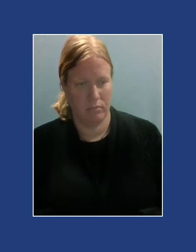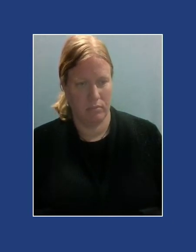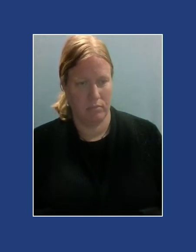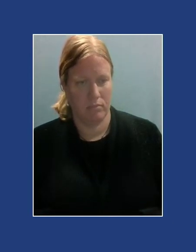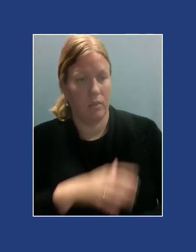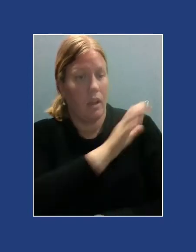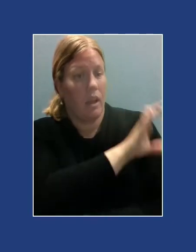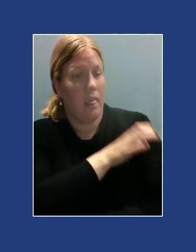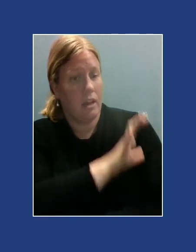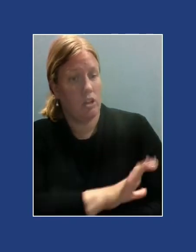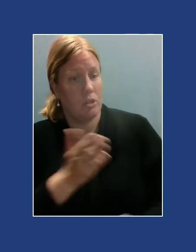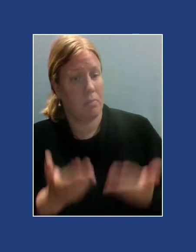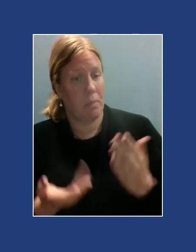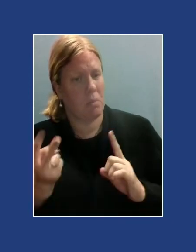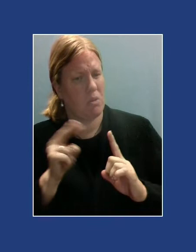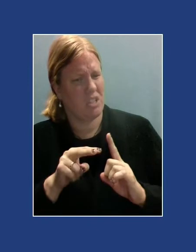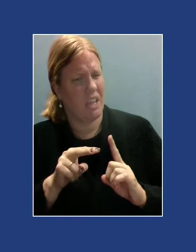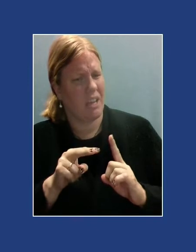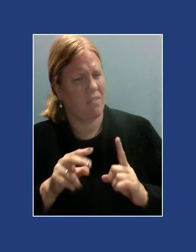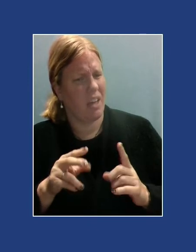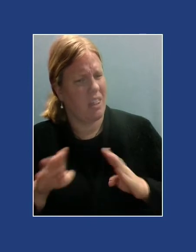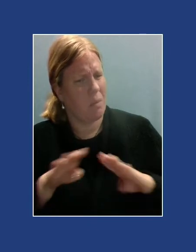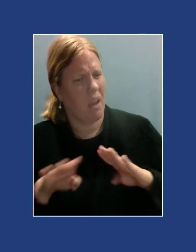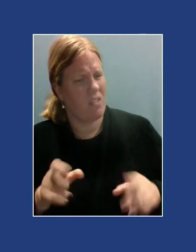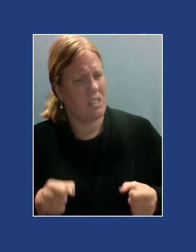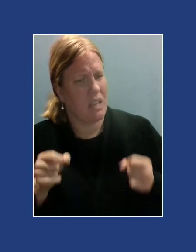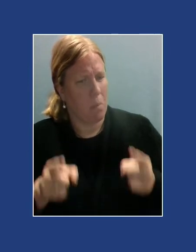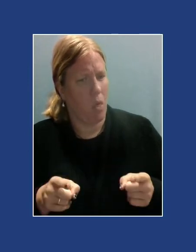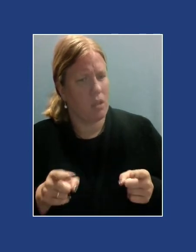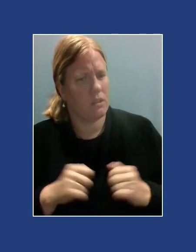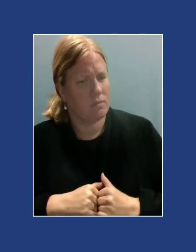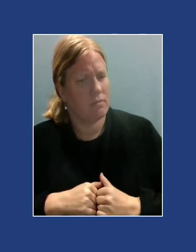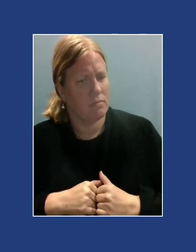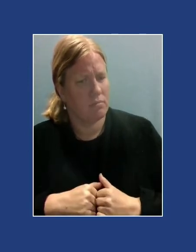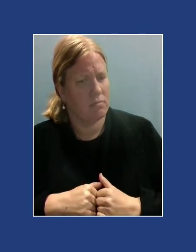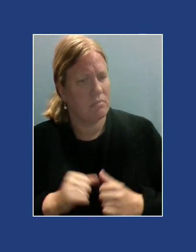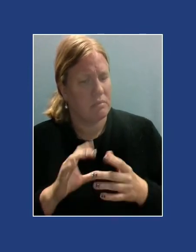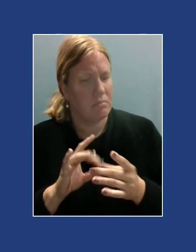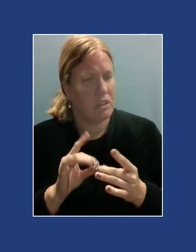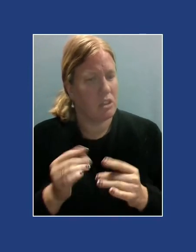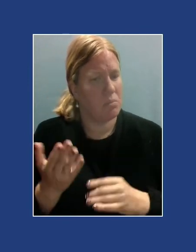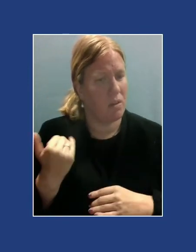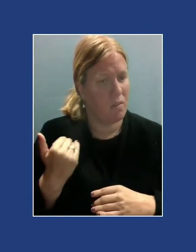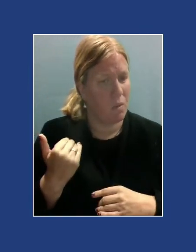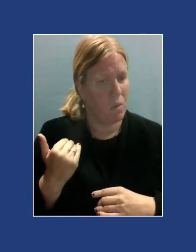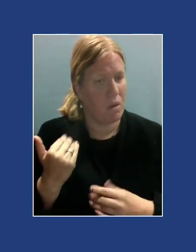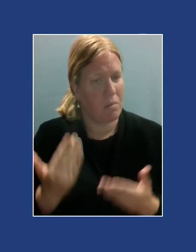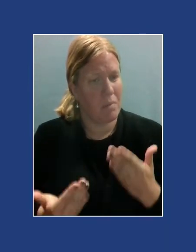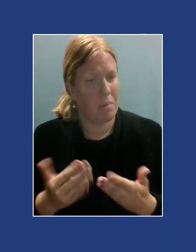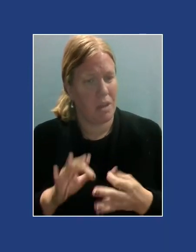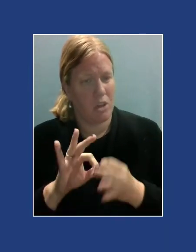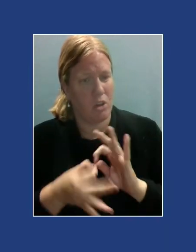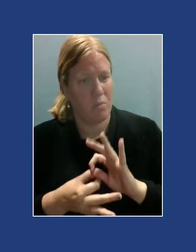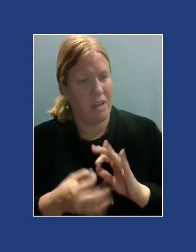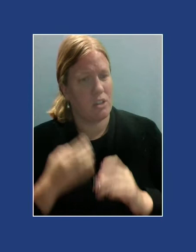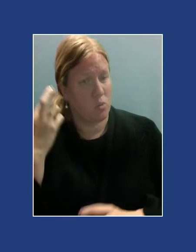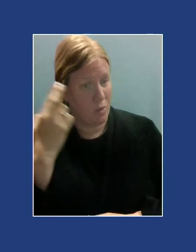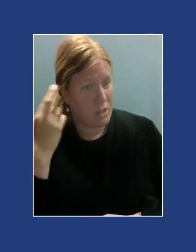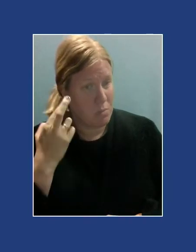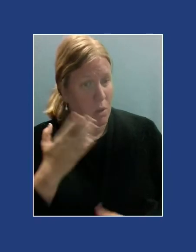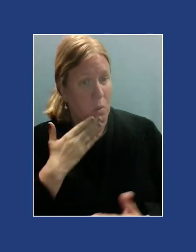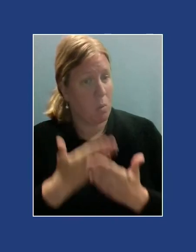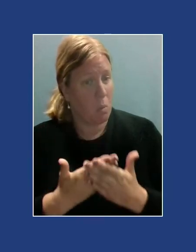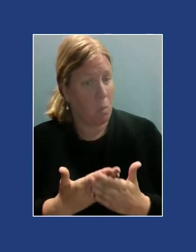Clinicians may perceive these behaviors as impulsive. They can also, as mentioned before, be interpreted potentially as reasonable and well-planned survival